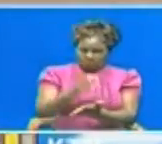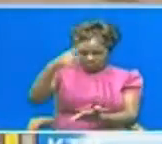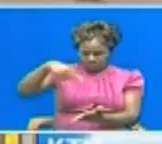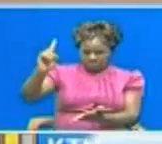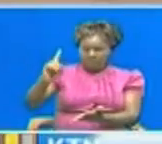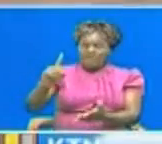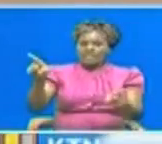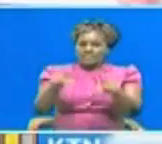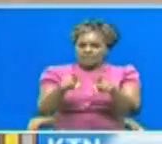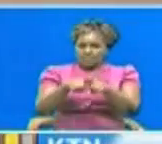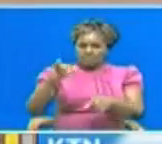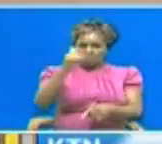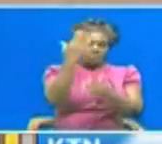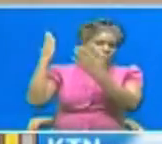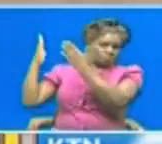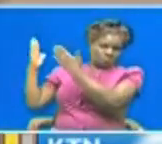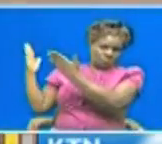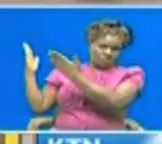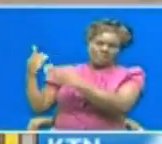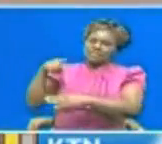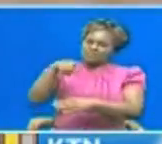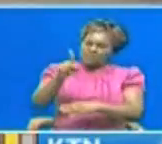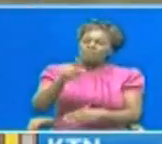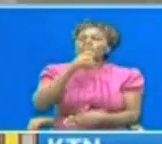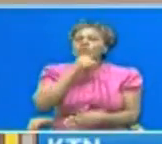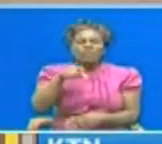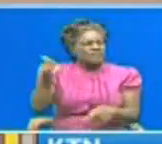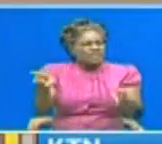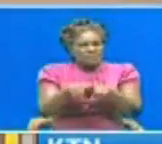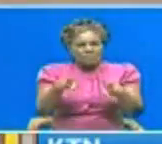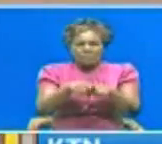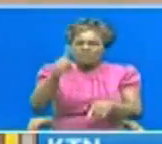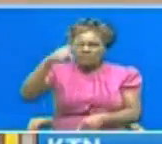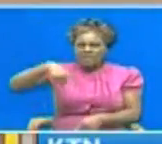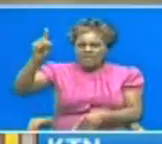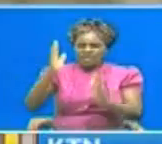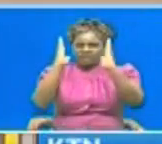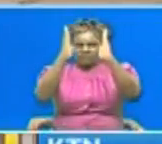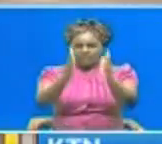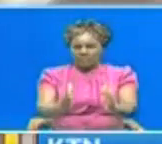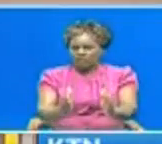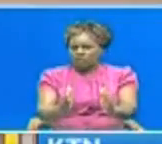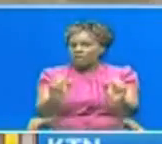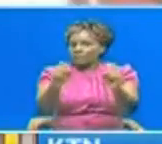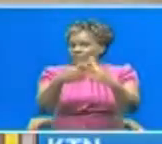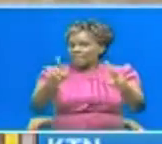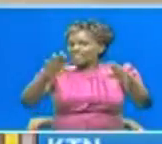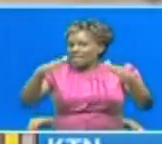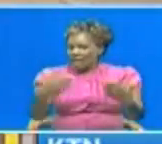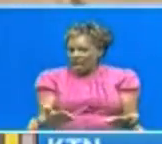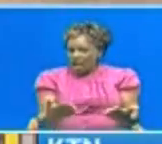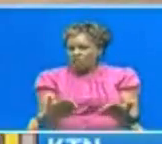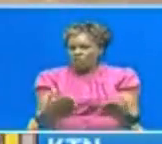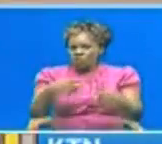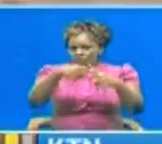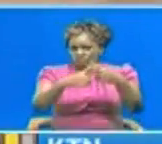this drone-like object is anything to go by, then Nderito is seemingly on the right track. What started out as just a metal